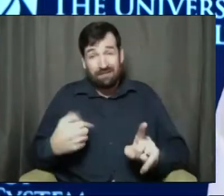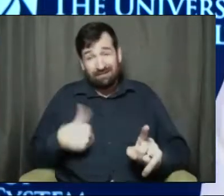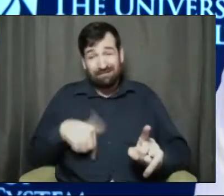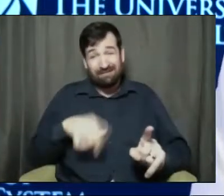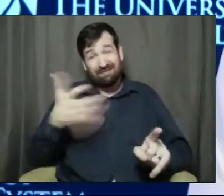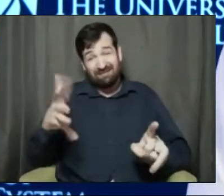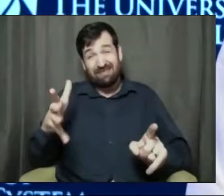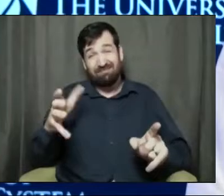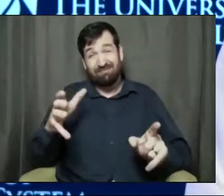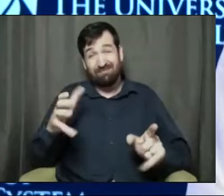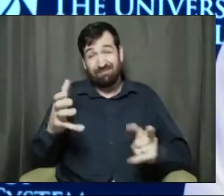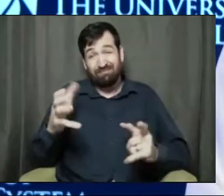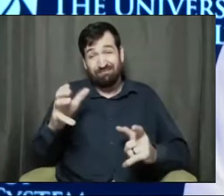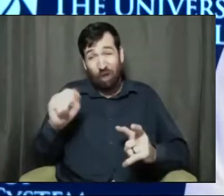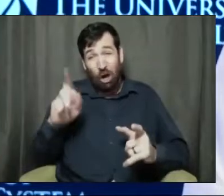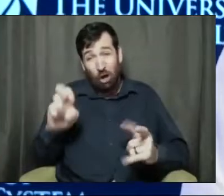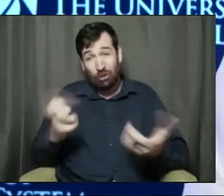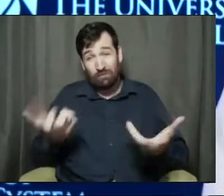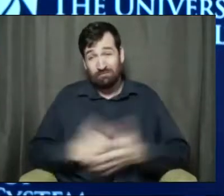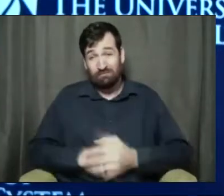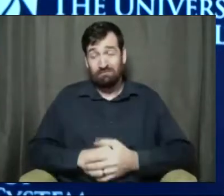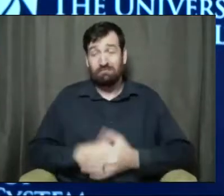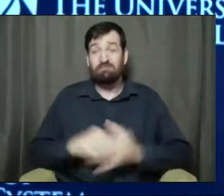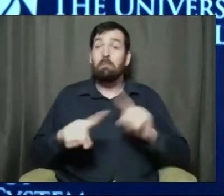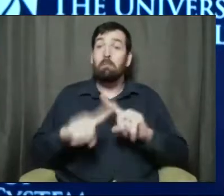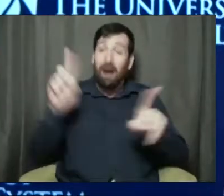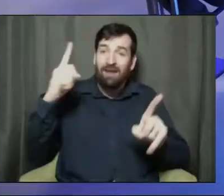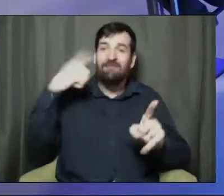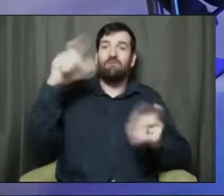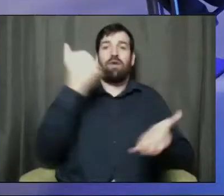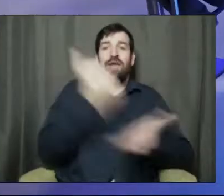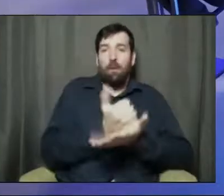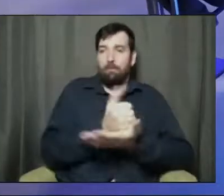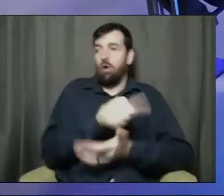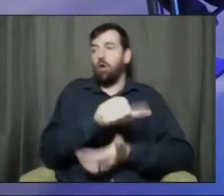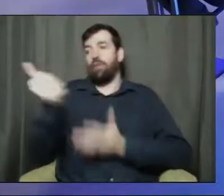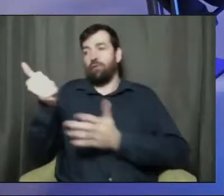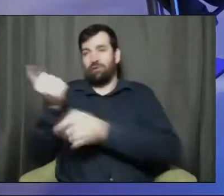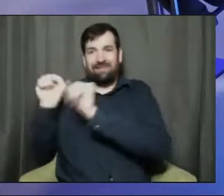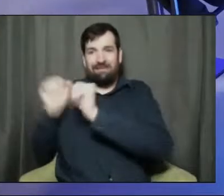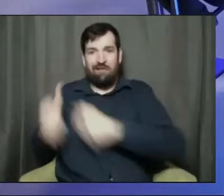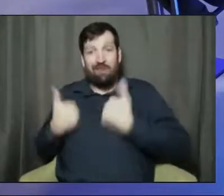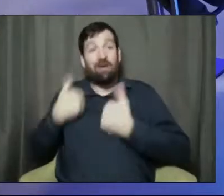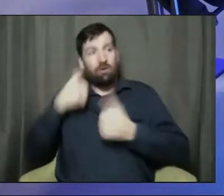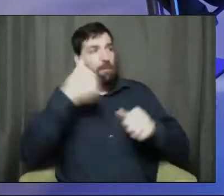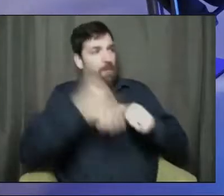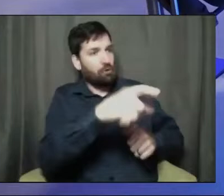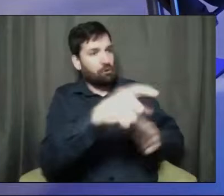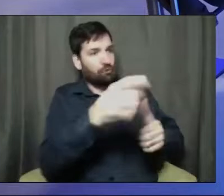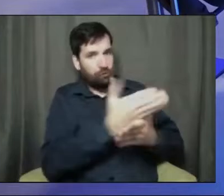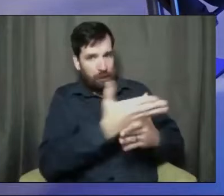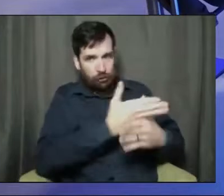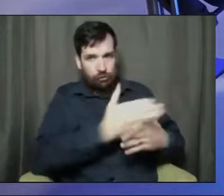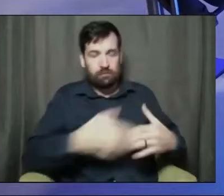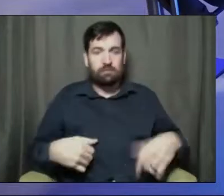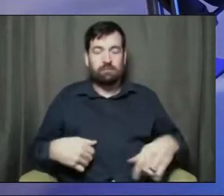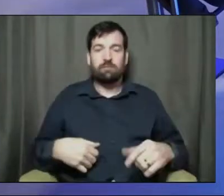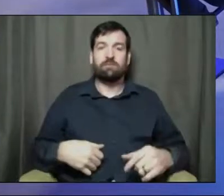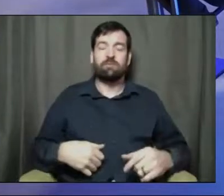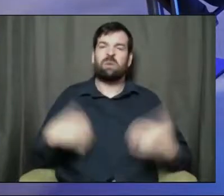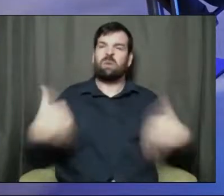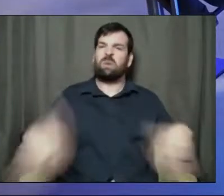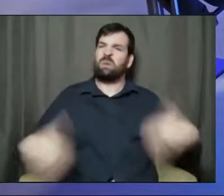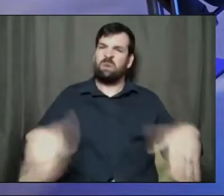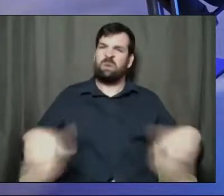that for someone to help somebody else with life. That's one of the first lessons I remember you sharing with me. As you said, you're right, there's a tremendous amount